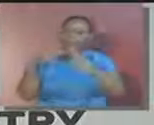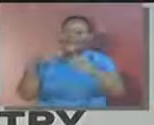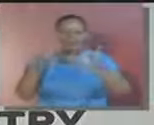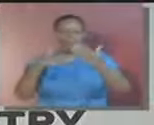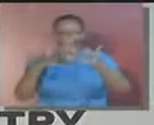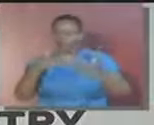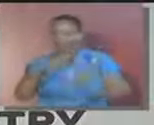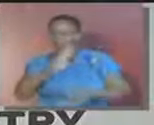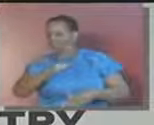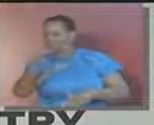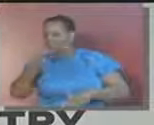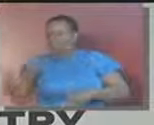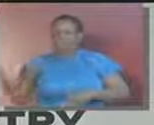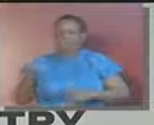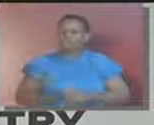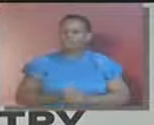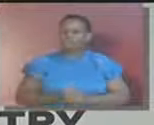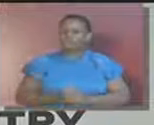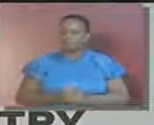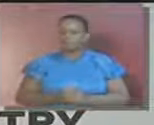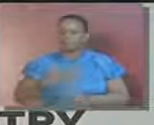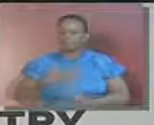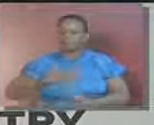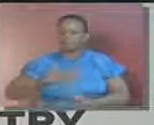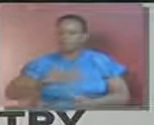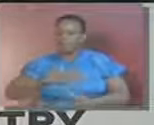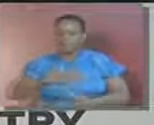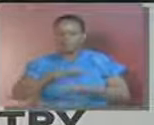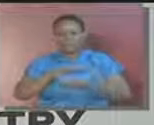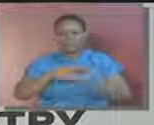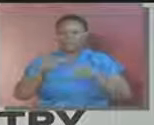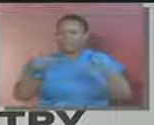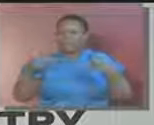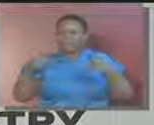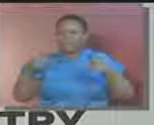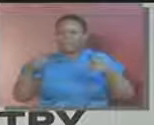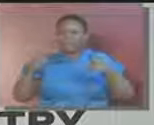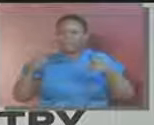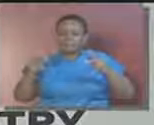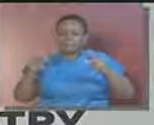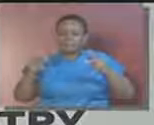WhatsApp appointments on all the lines. That just gives us more work.